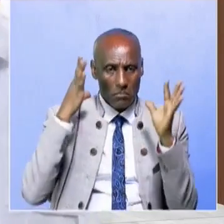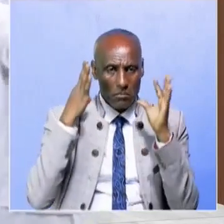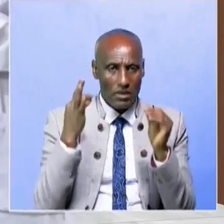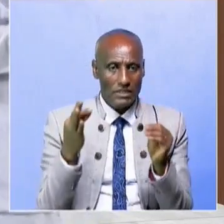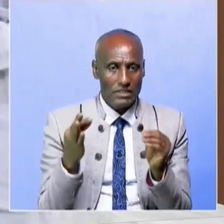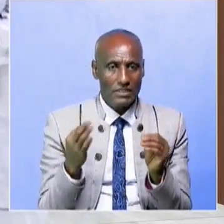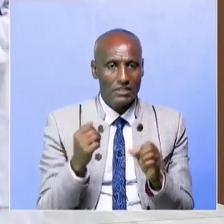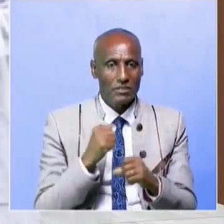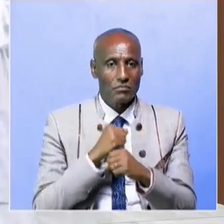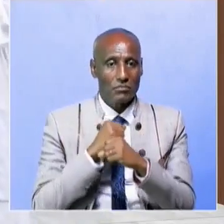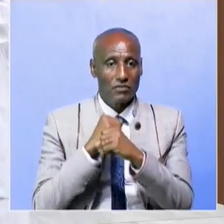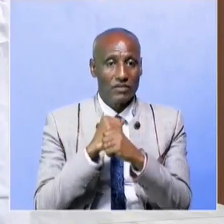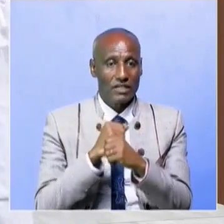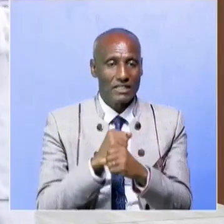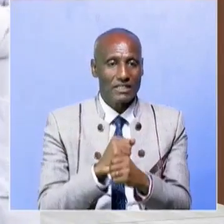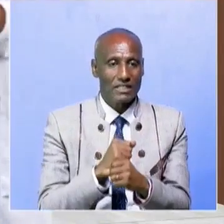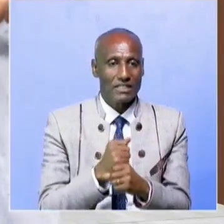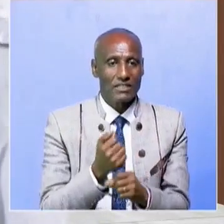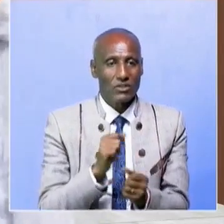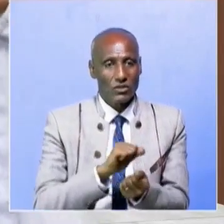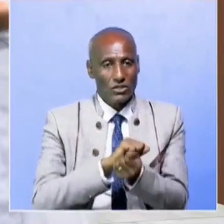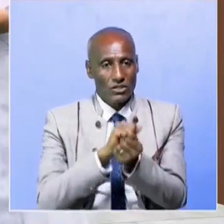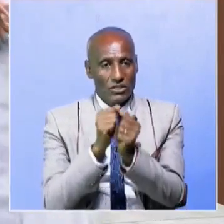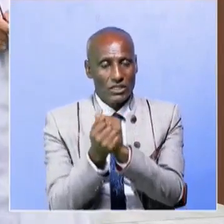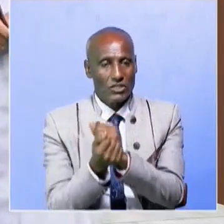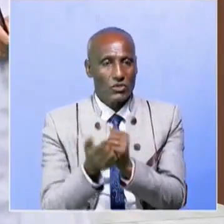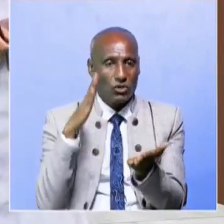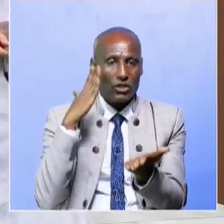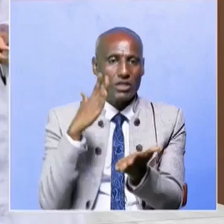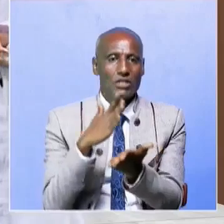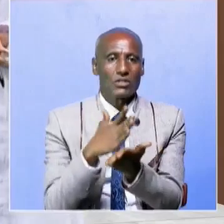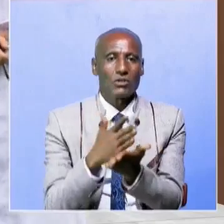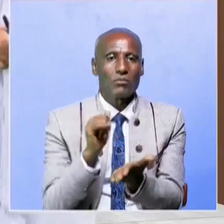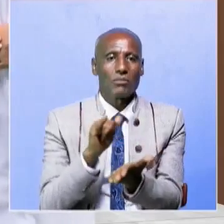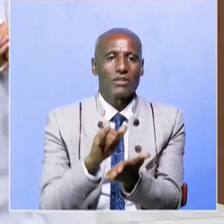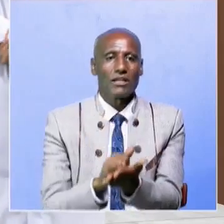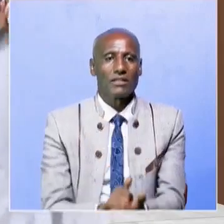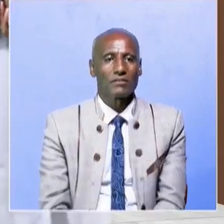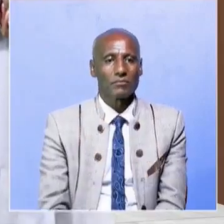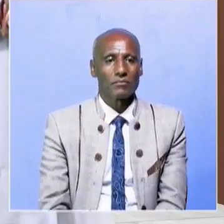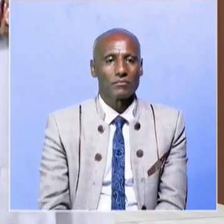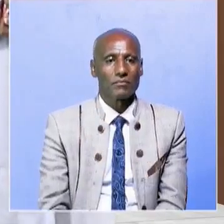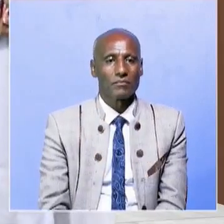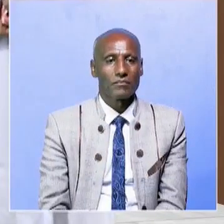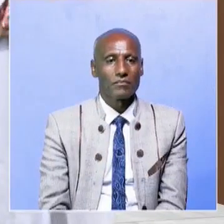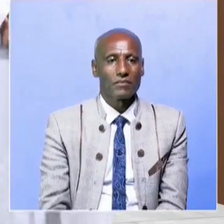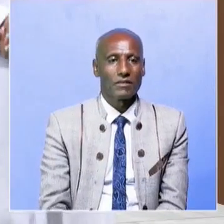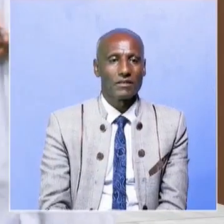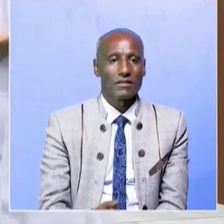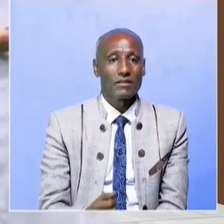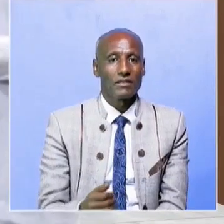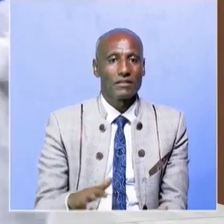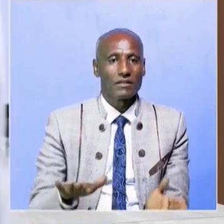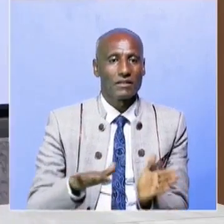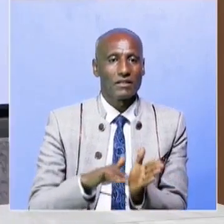to prevent that, to change that, to stop that. So what do you think it is? The river is